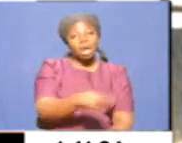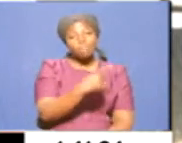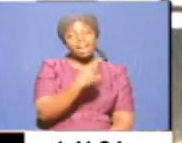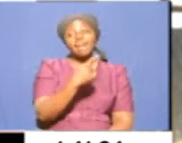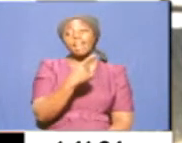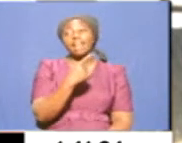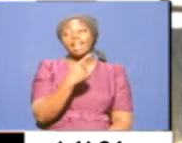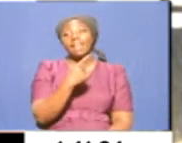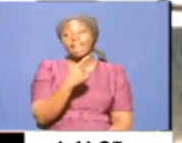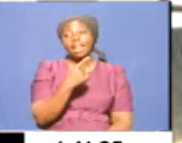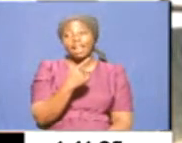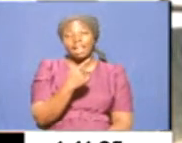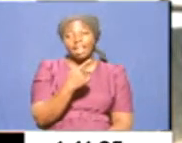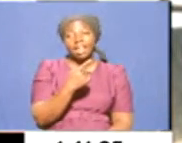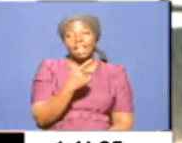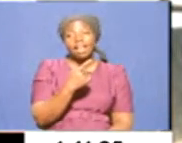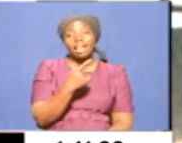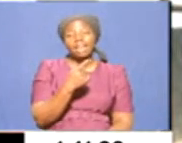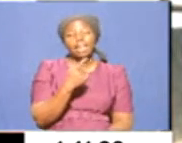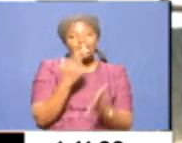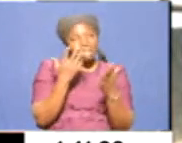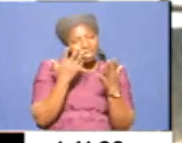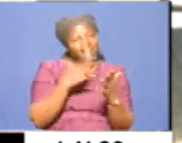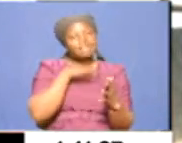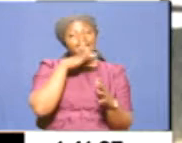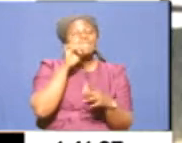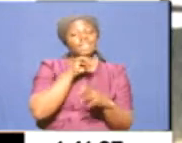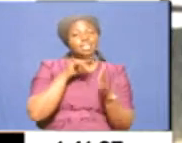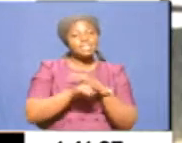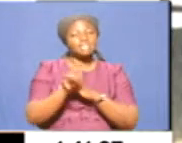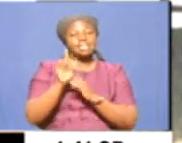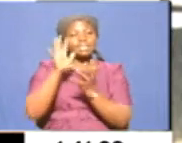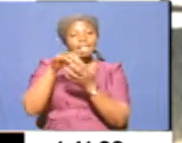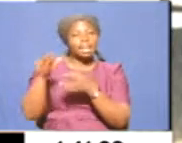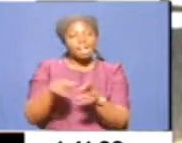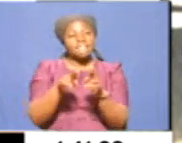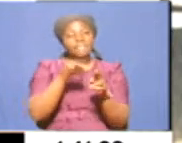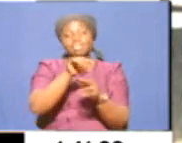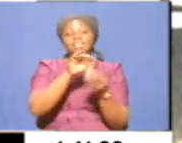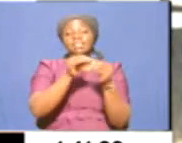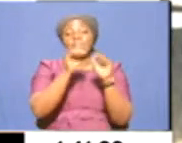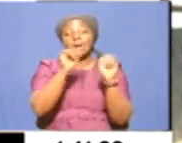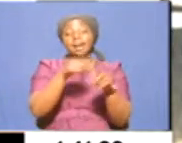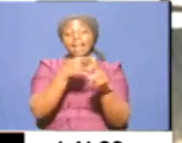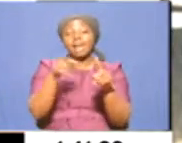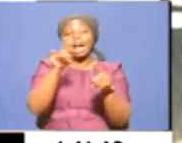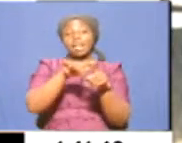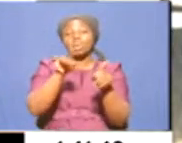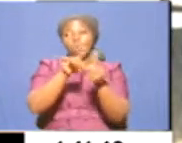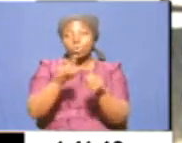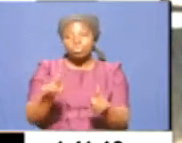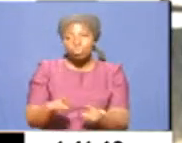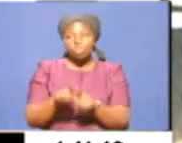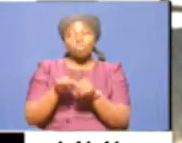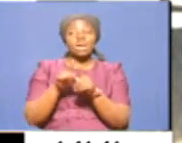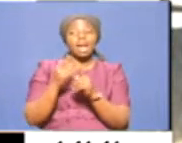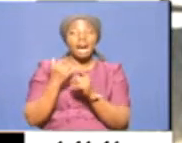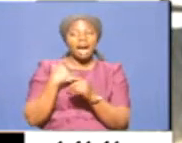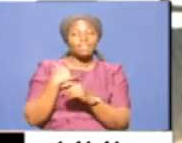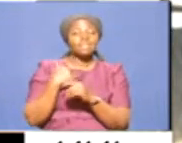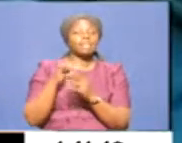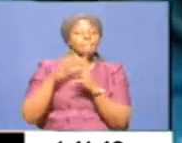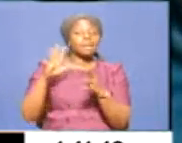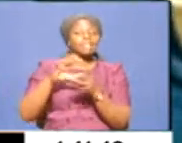also go up in Tana River. And we're also experiencing a huge number of deaths of livestock in